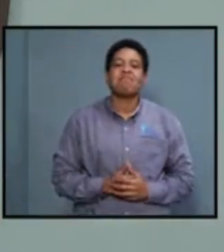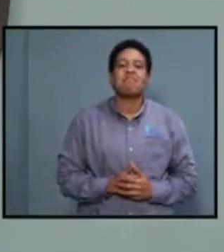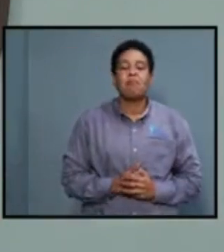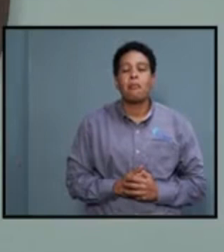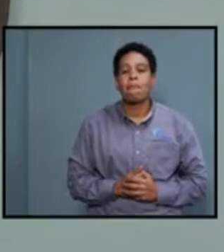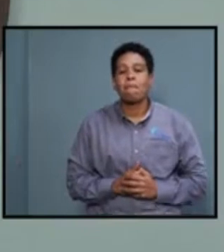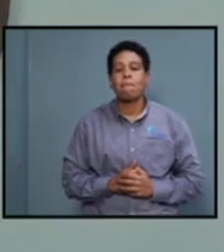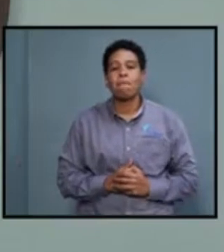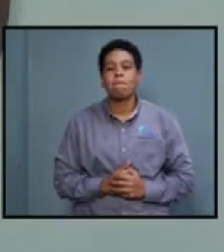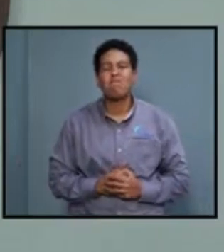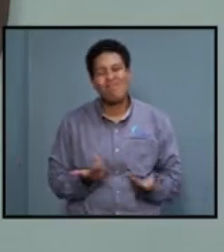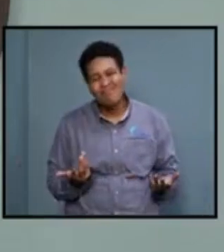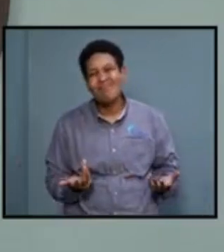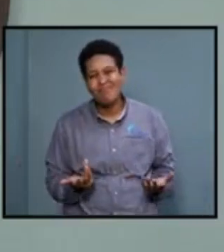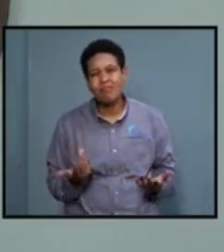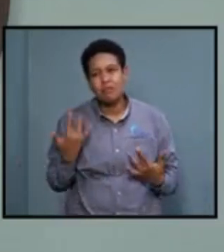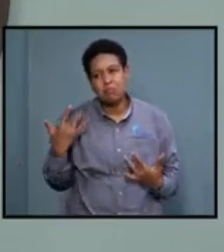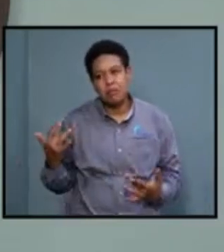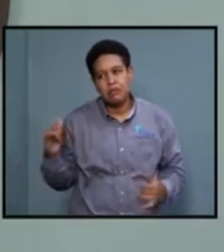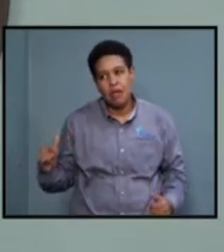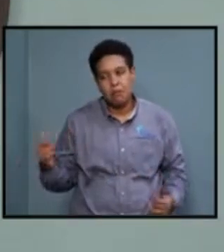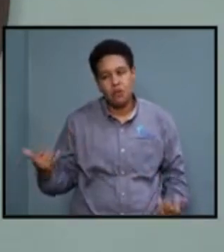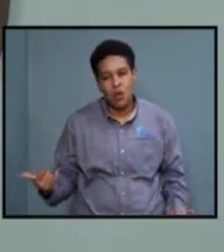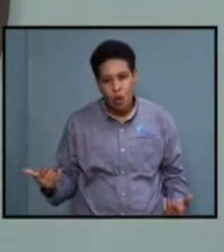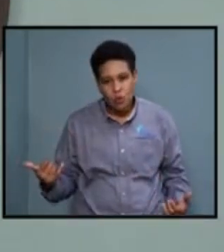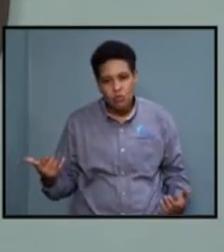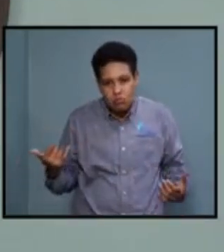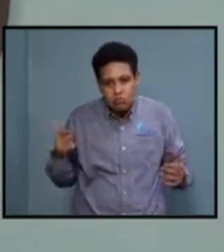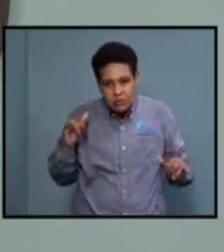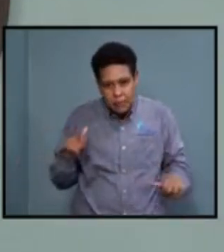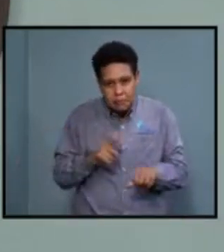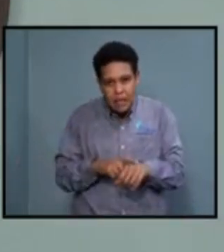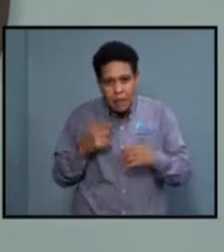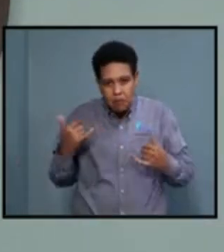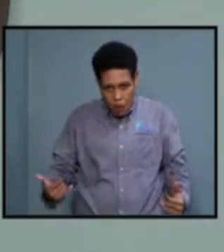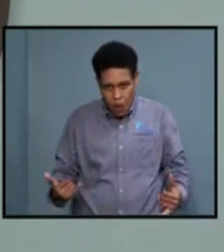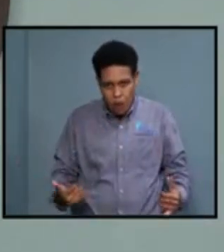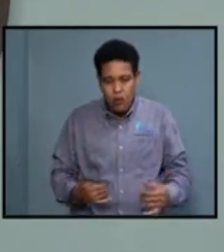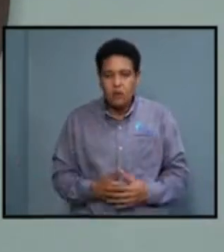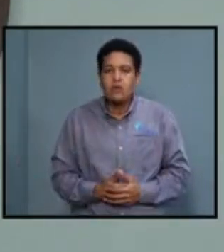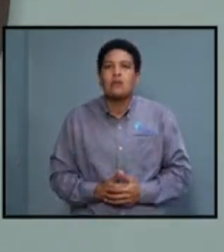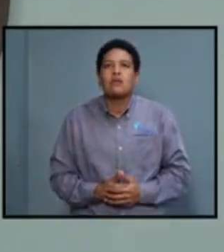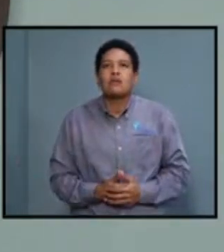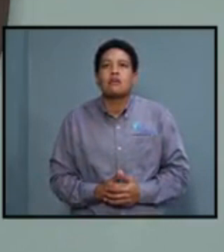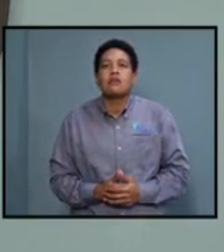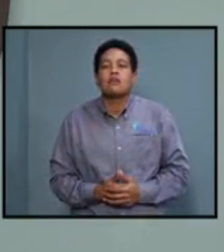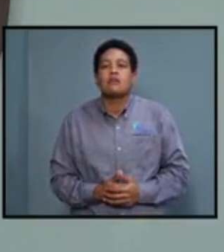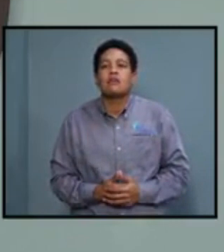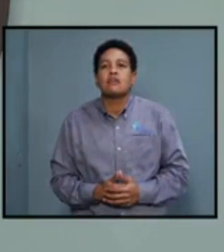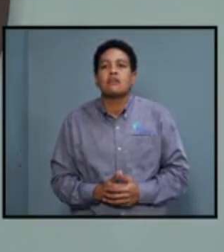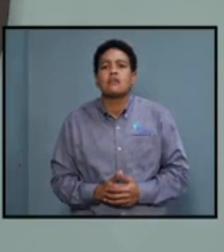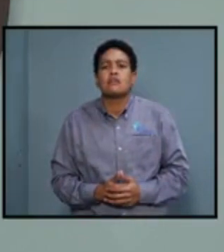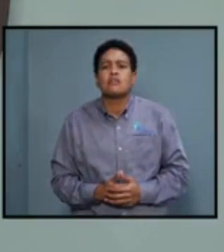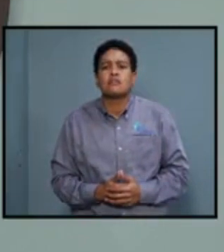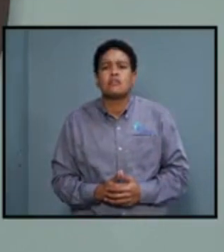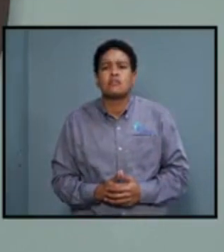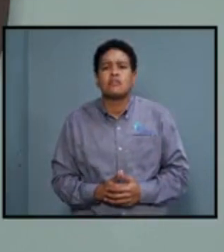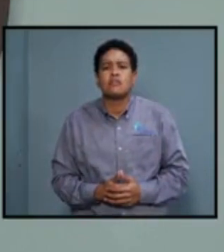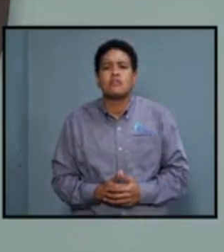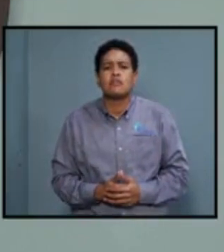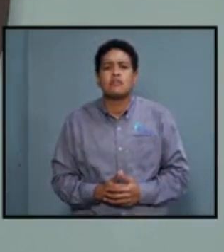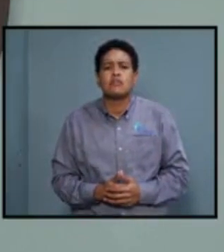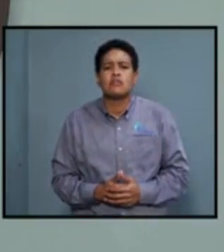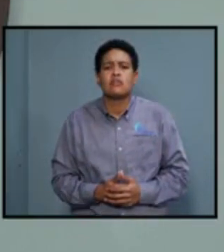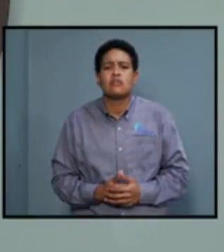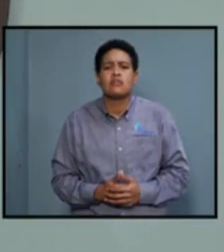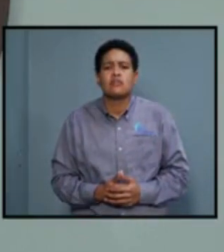would be six which is what obtains now however to allow persons to prepare